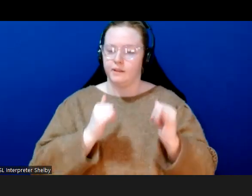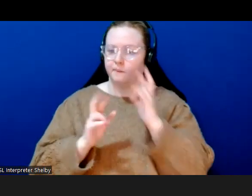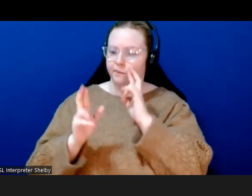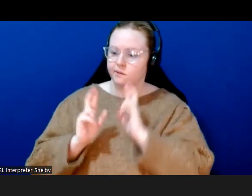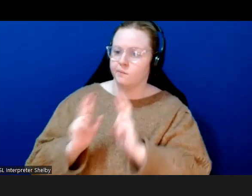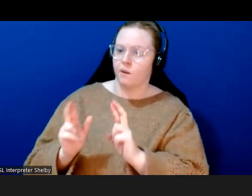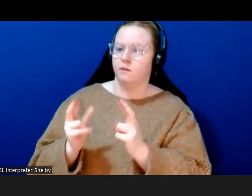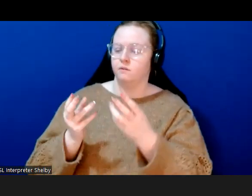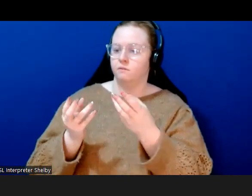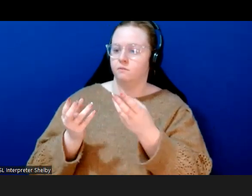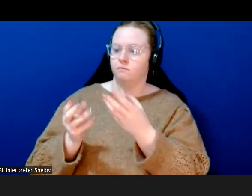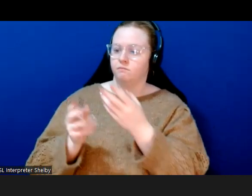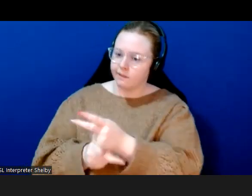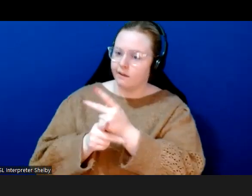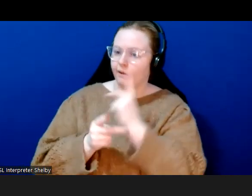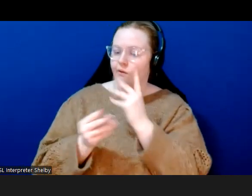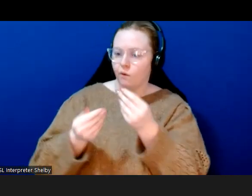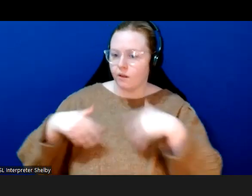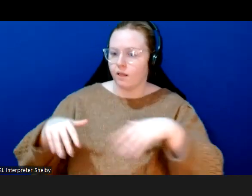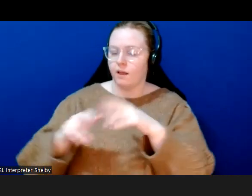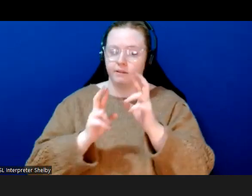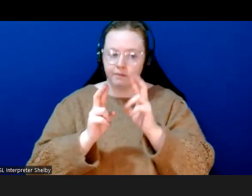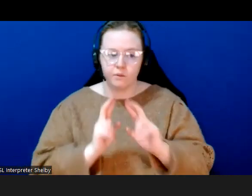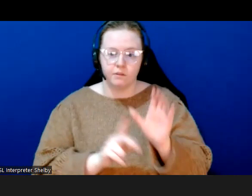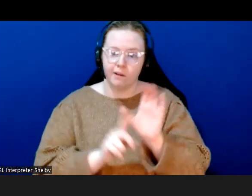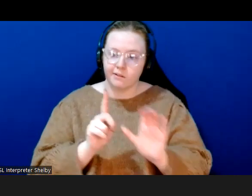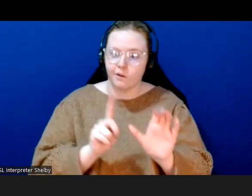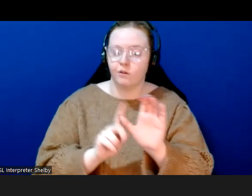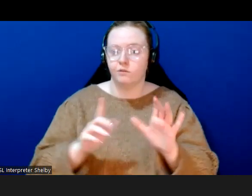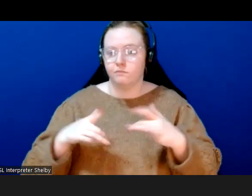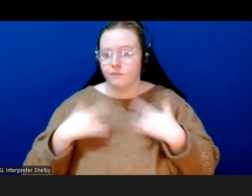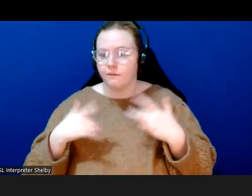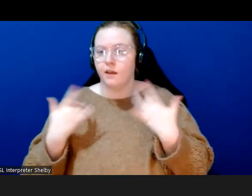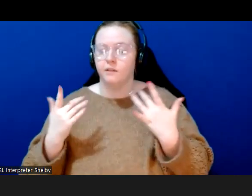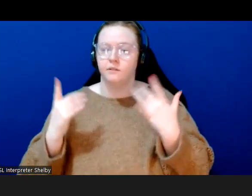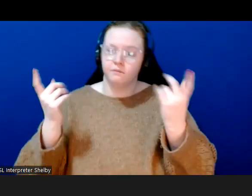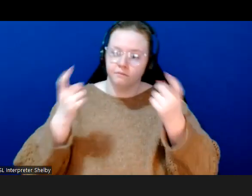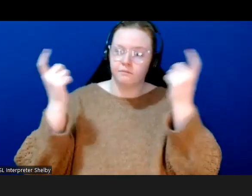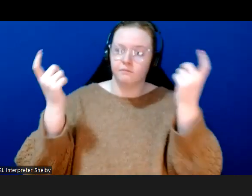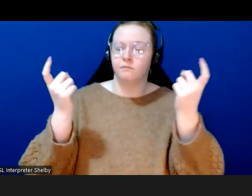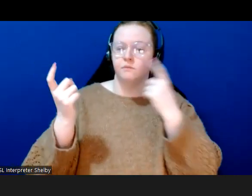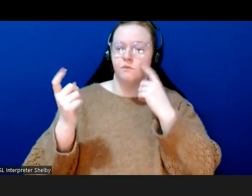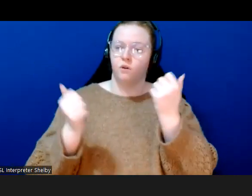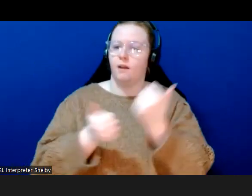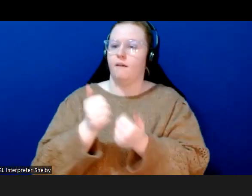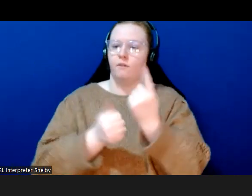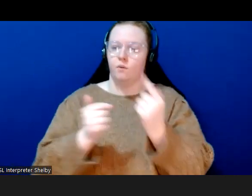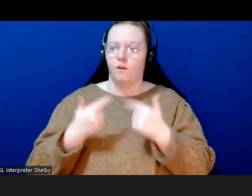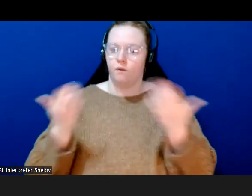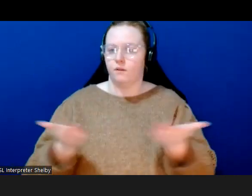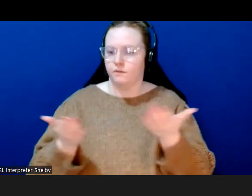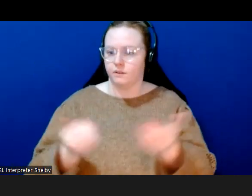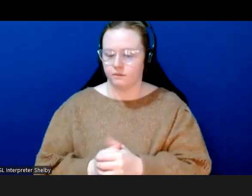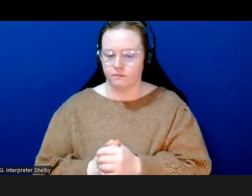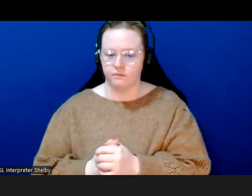the land and to respect the cultures, ceremonies, and traditions of all who call it home. As we open